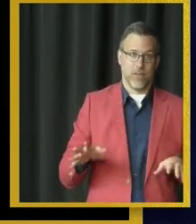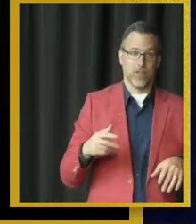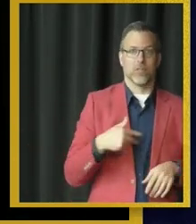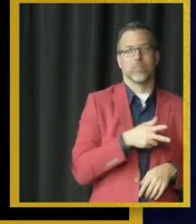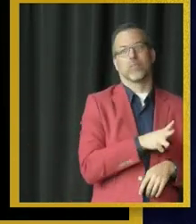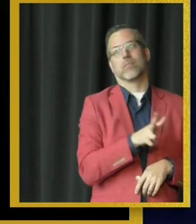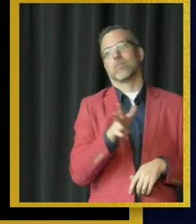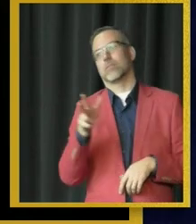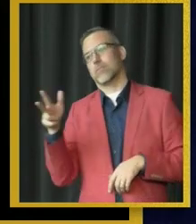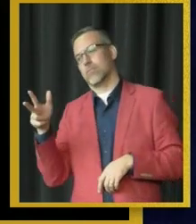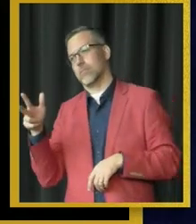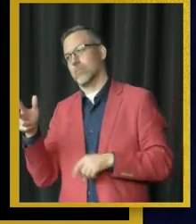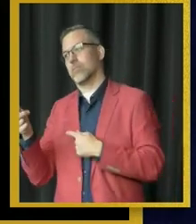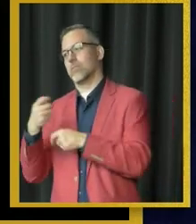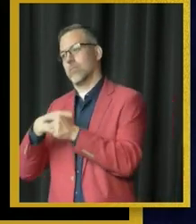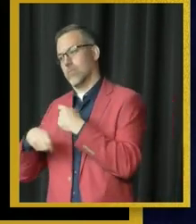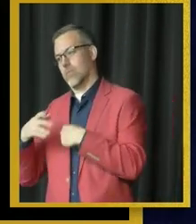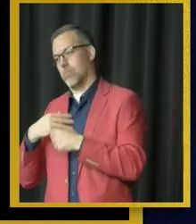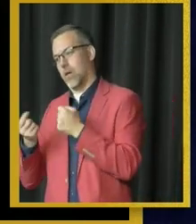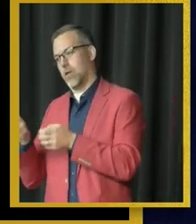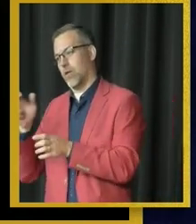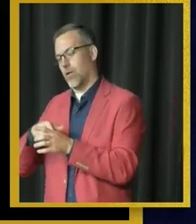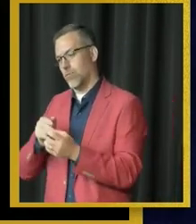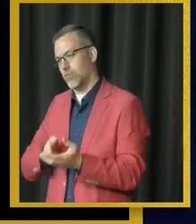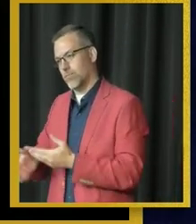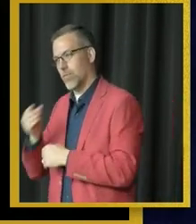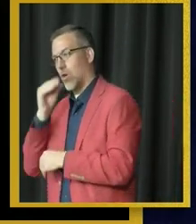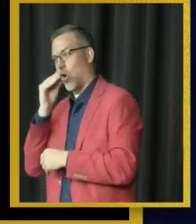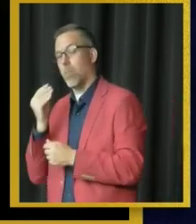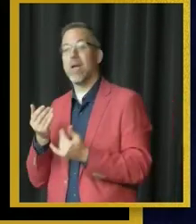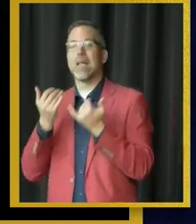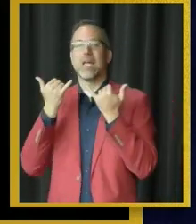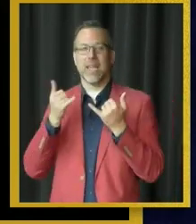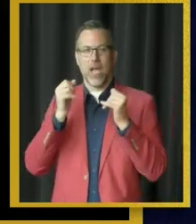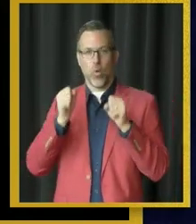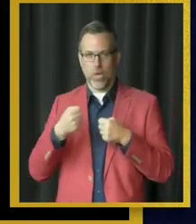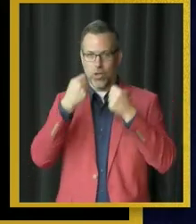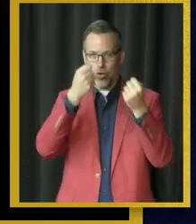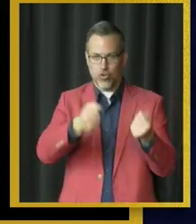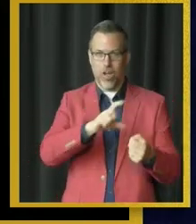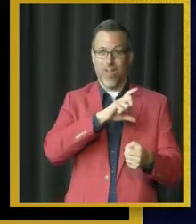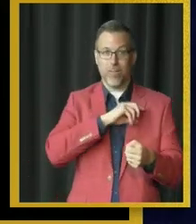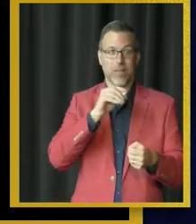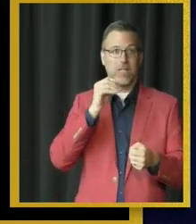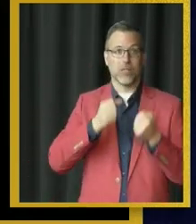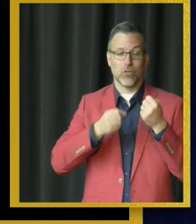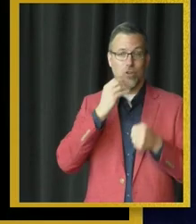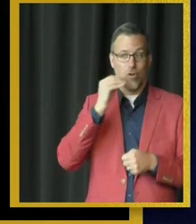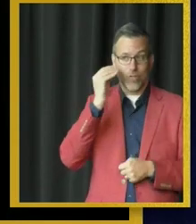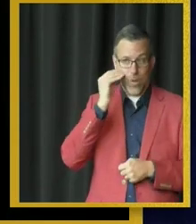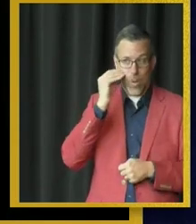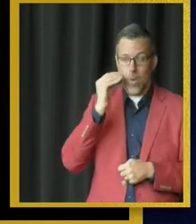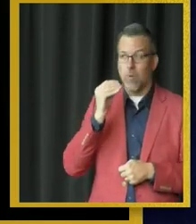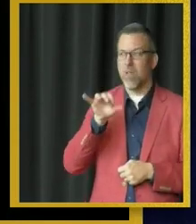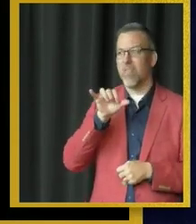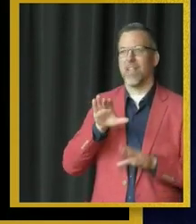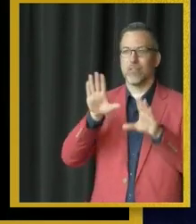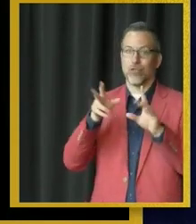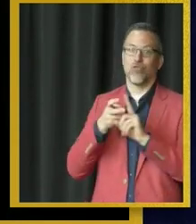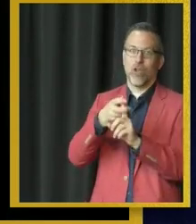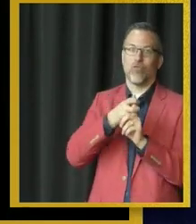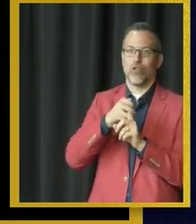reverse the whole process. Having the ability to take police cars home created a great recruiting tool for the